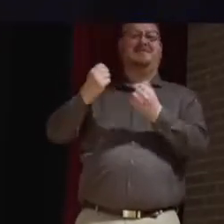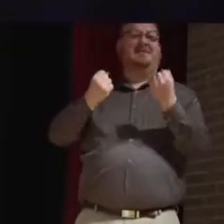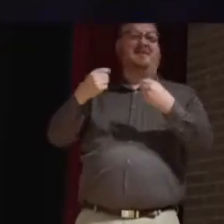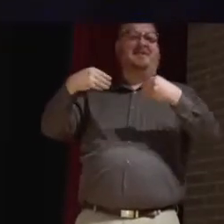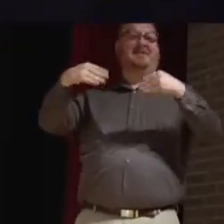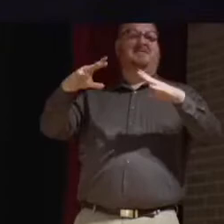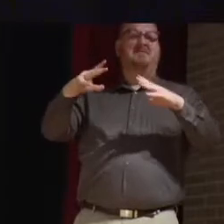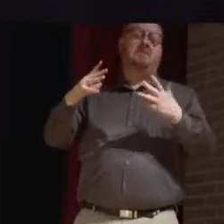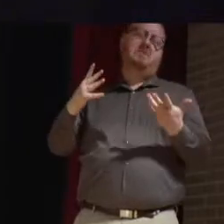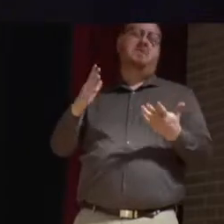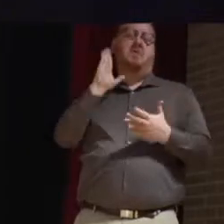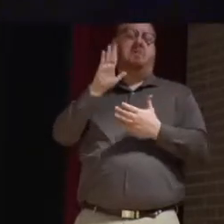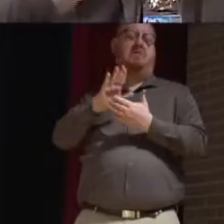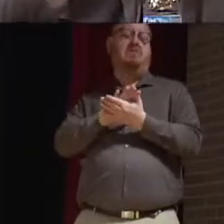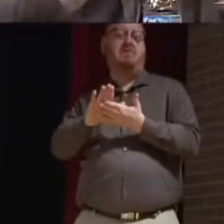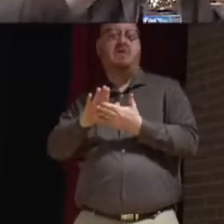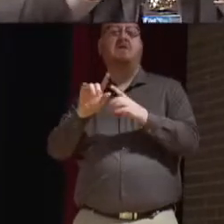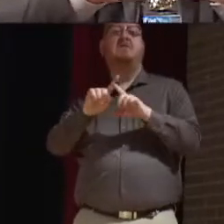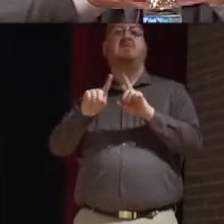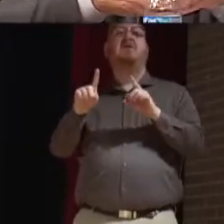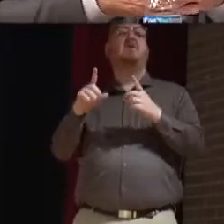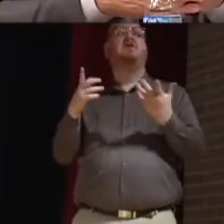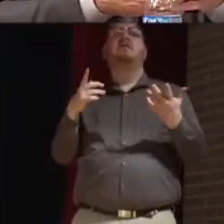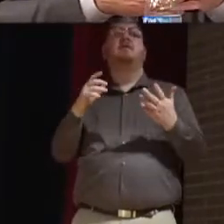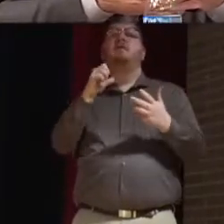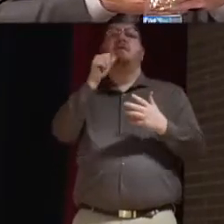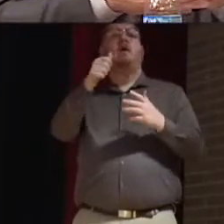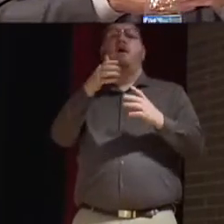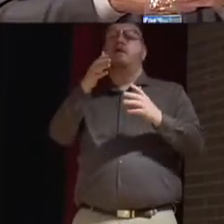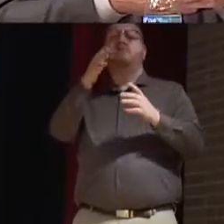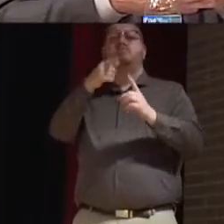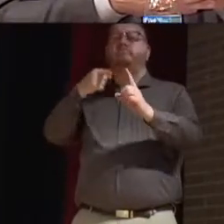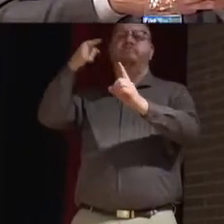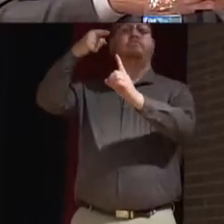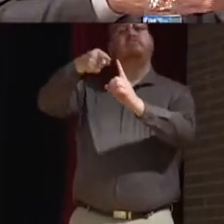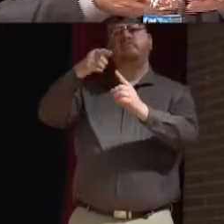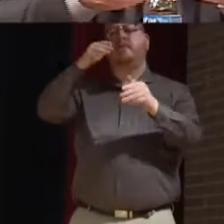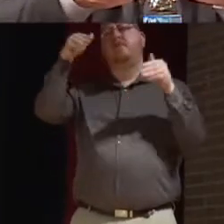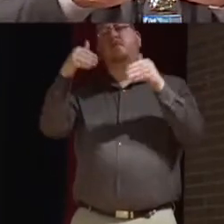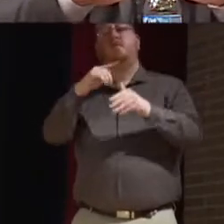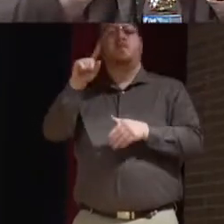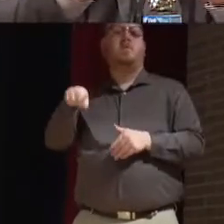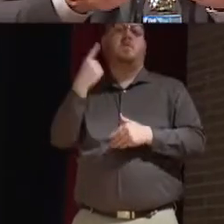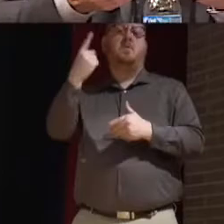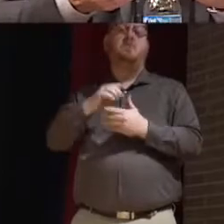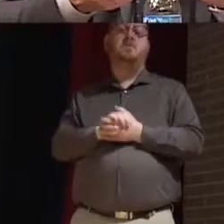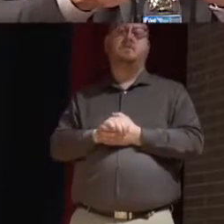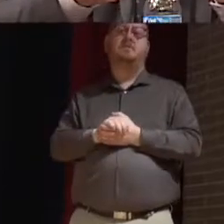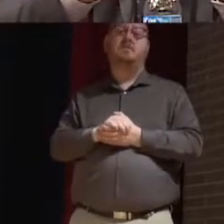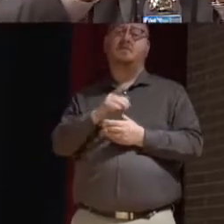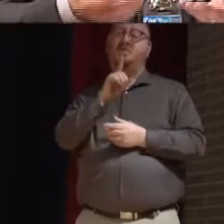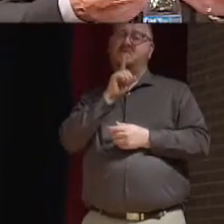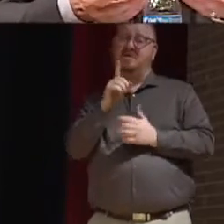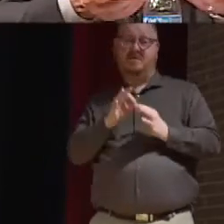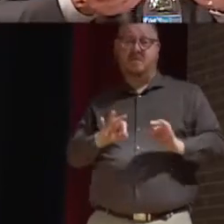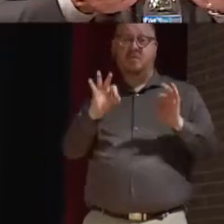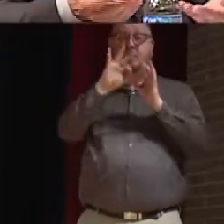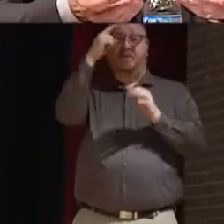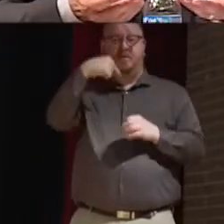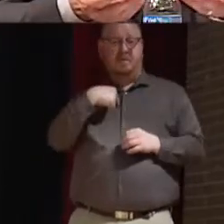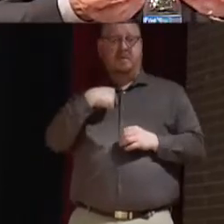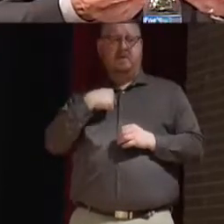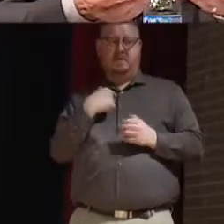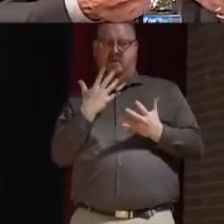it happens. But just bringing it down to the core, I'd like to make sure that my kids are positively contributing